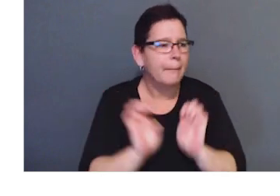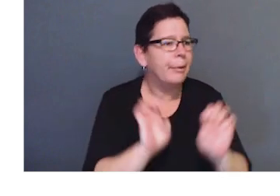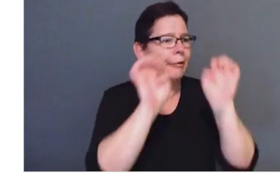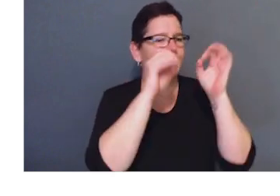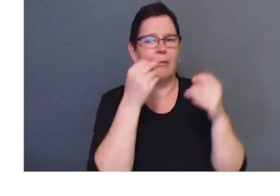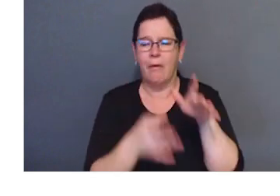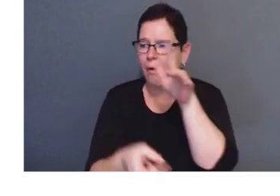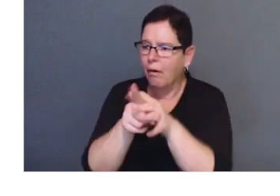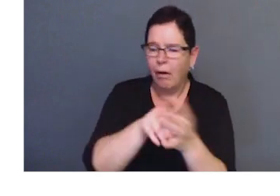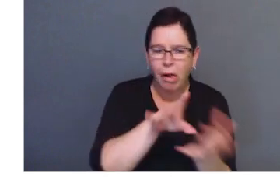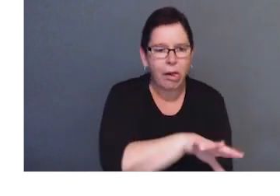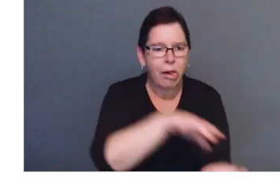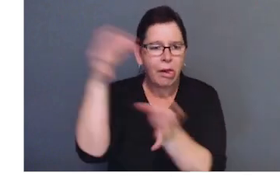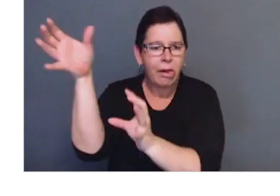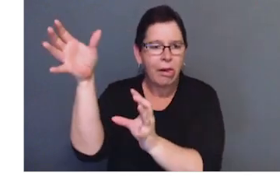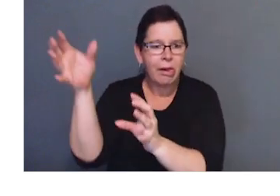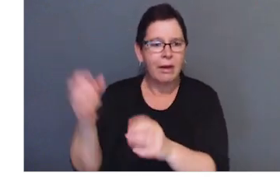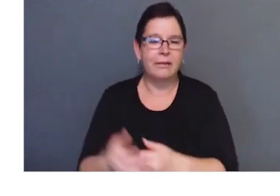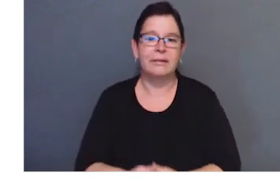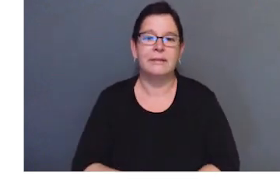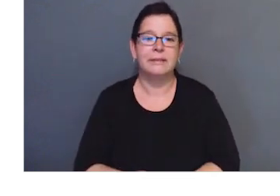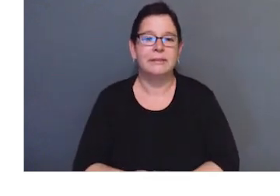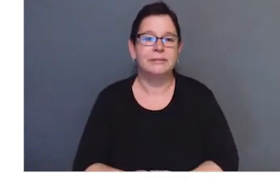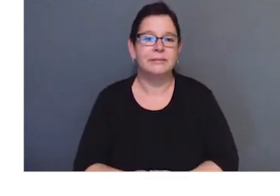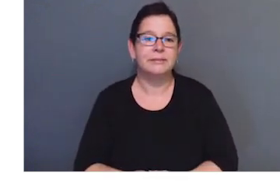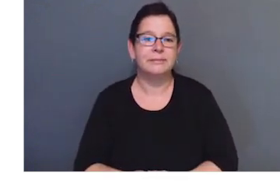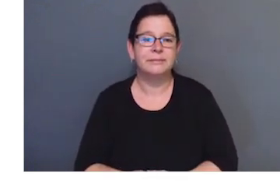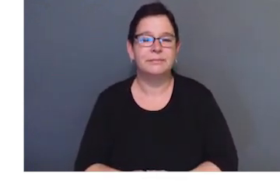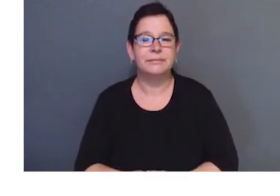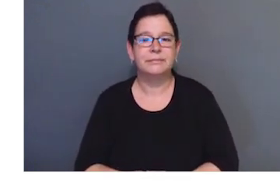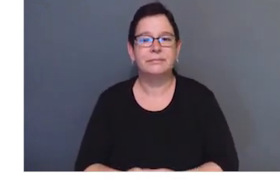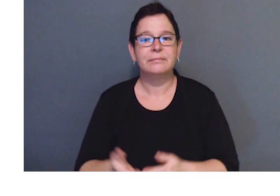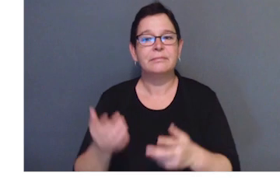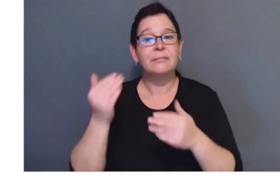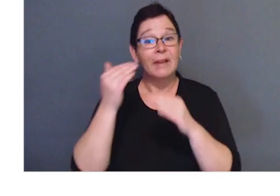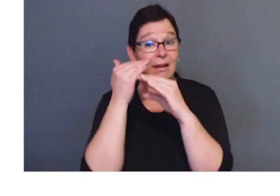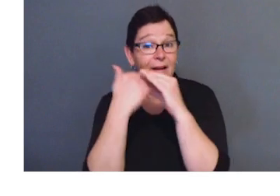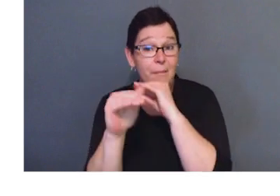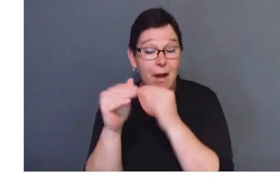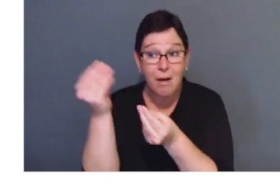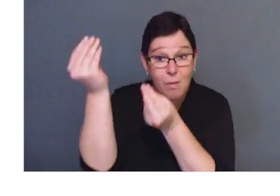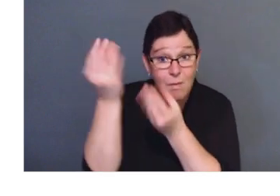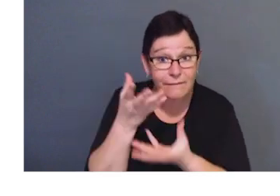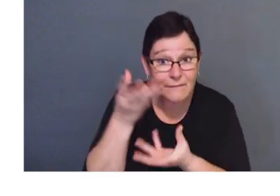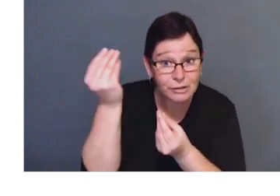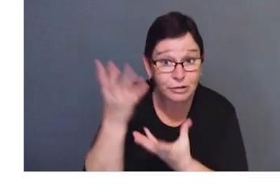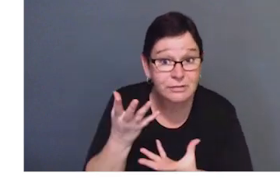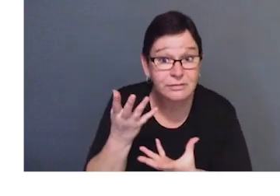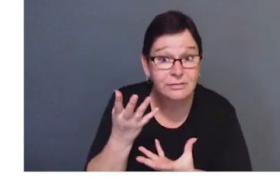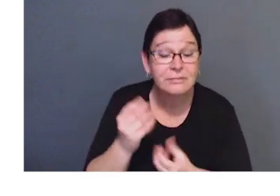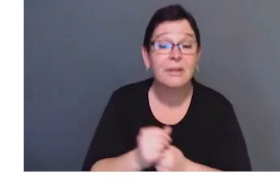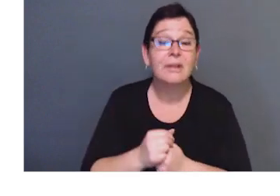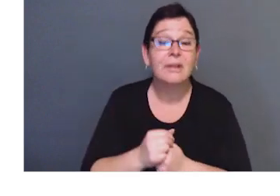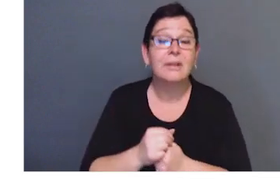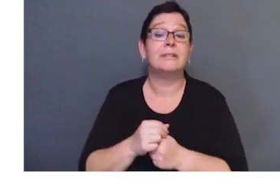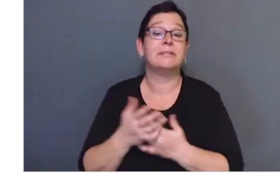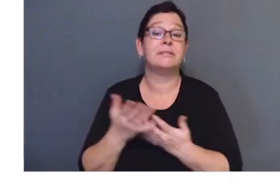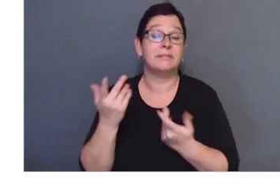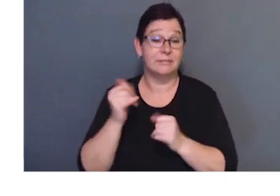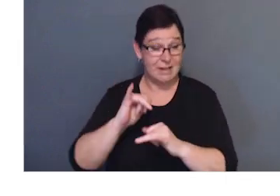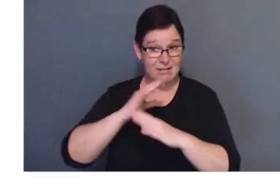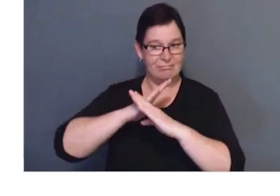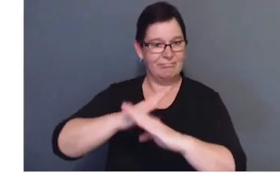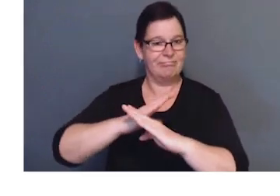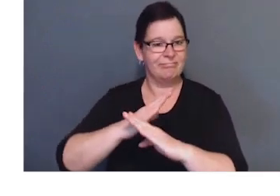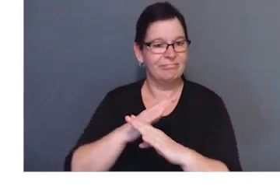Email notifications help prevent fraud. Email notifications from the CRA let you know when changes are made to your personal information in